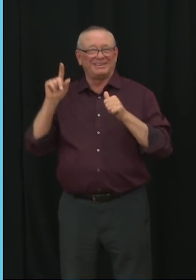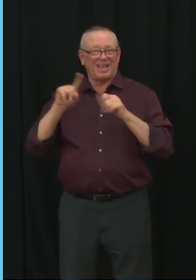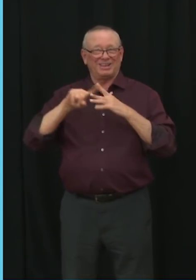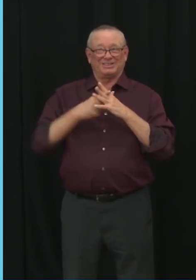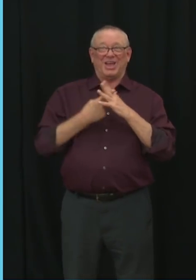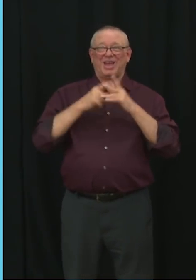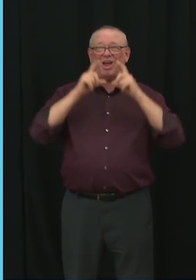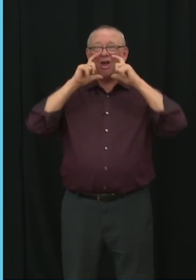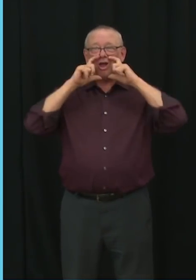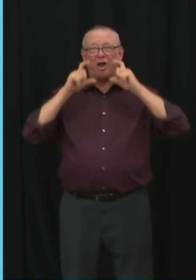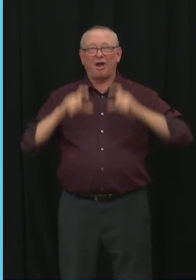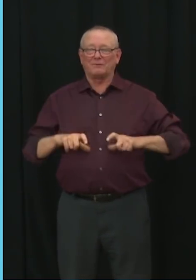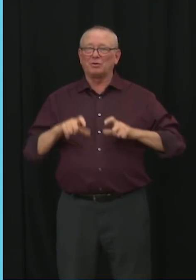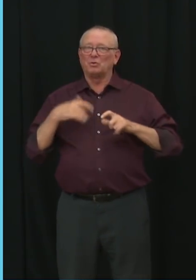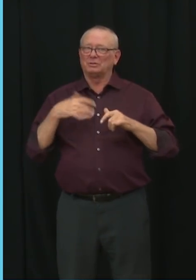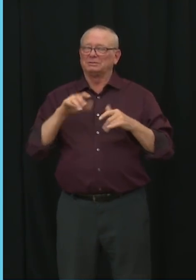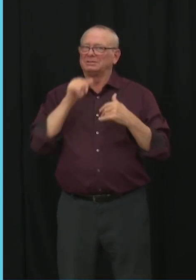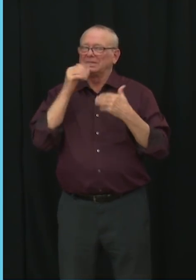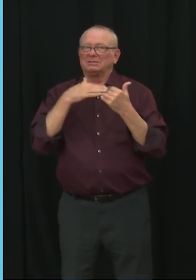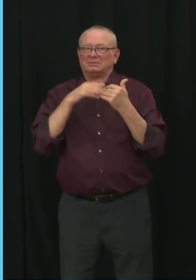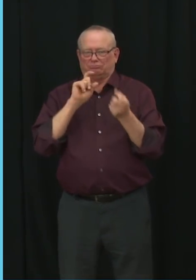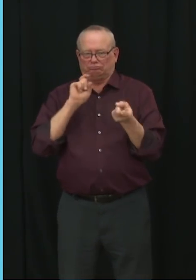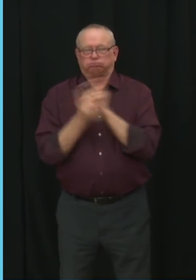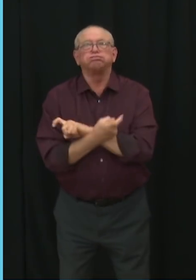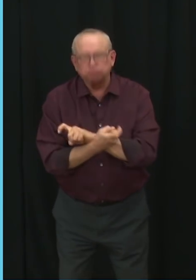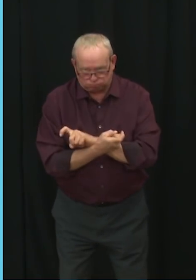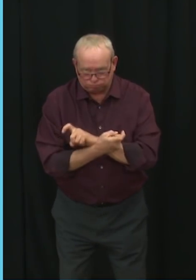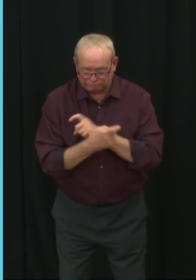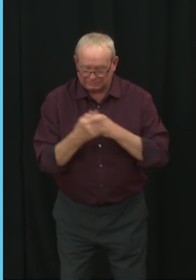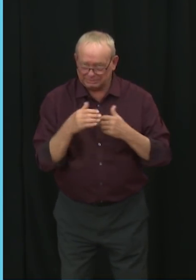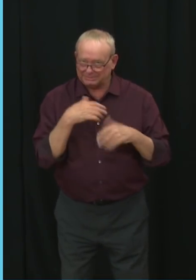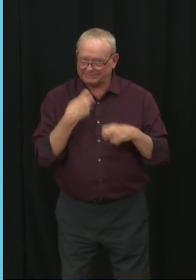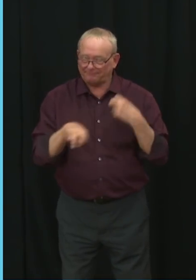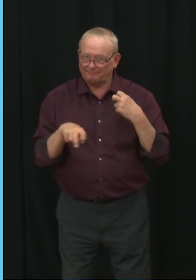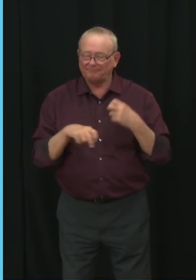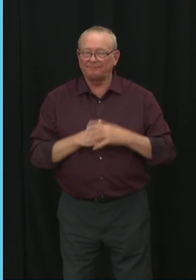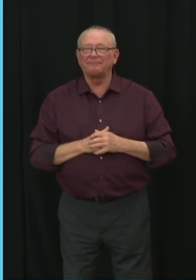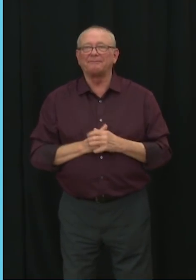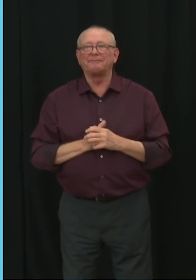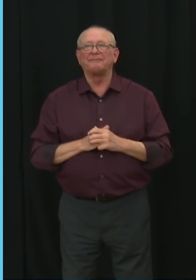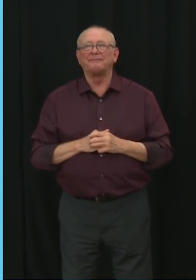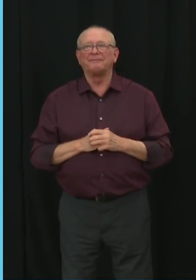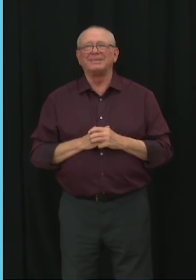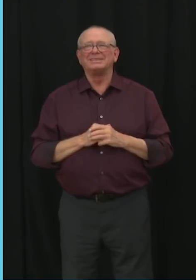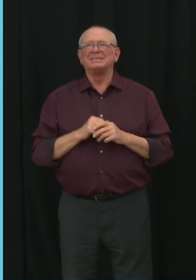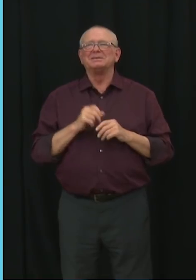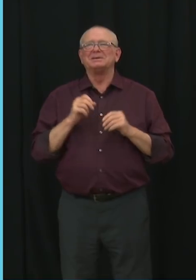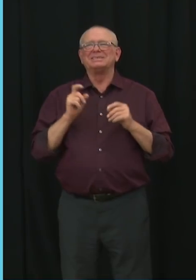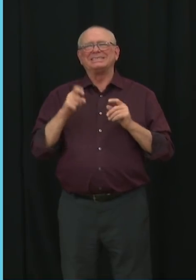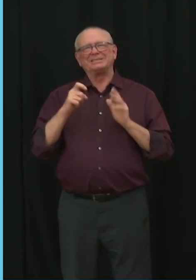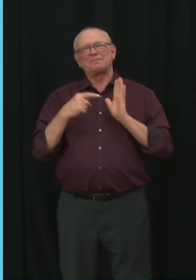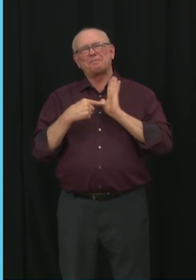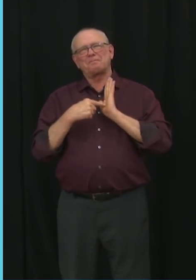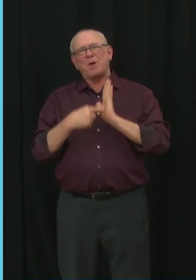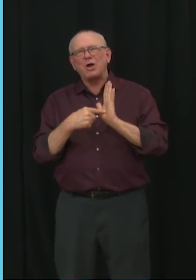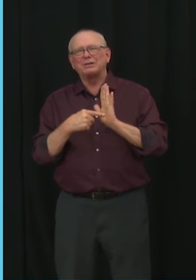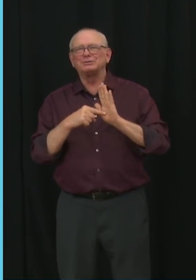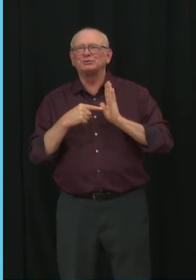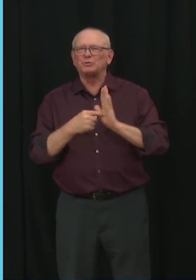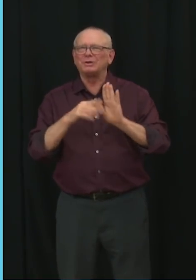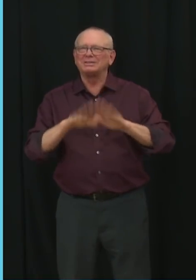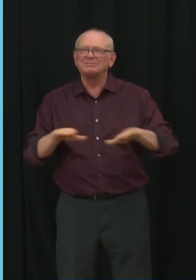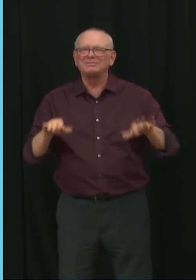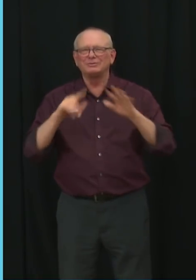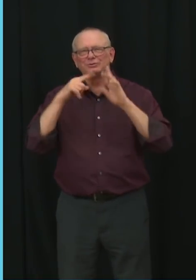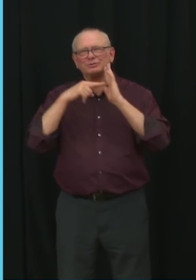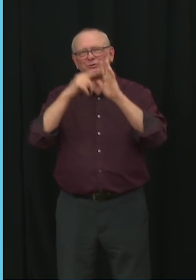hard, and our kids need us to support them and to model how to respect others despite differences. Masking